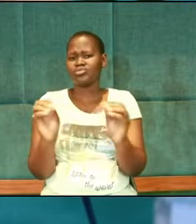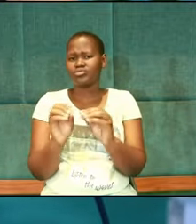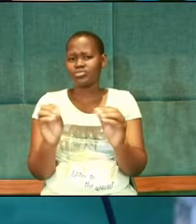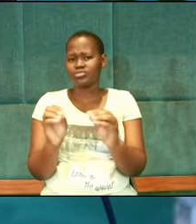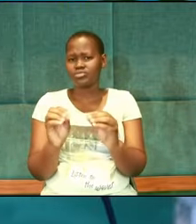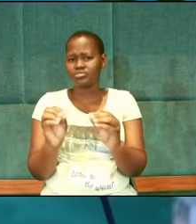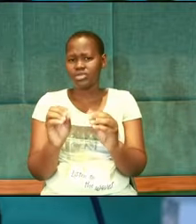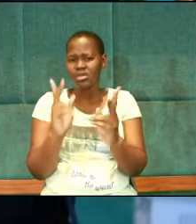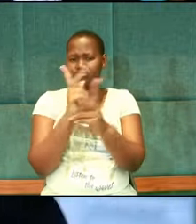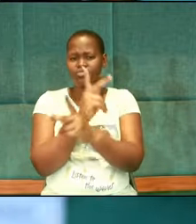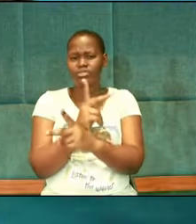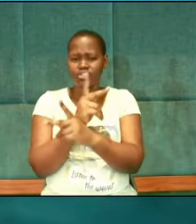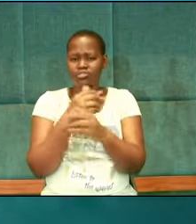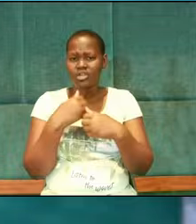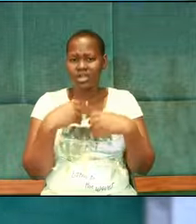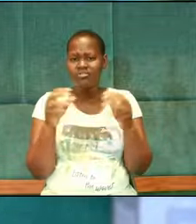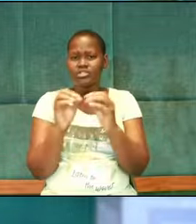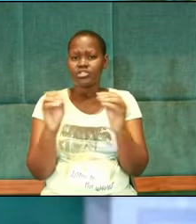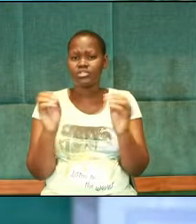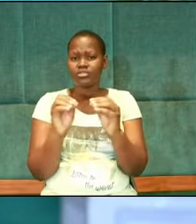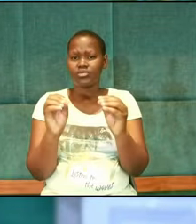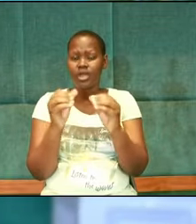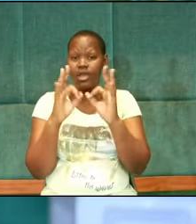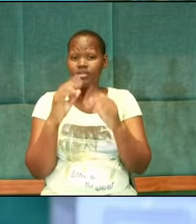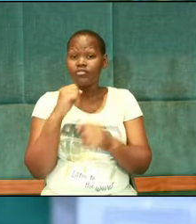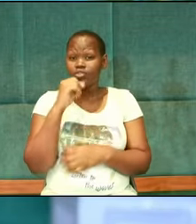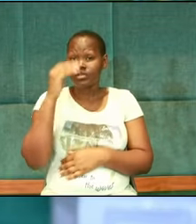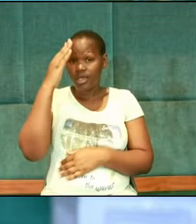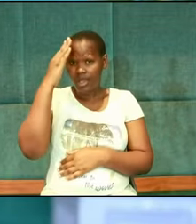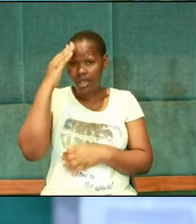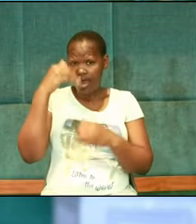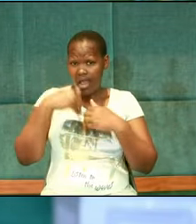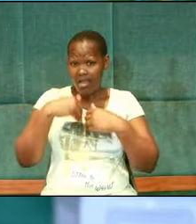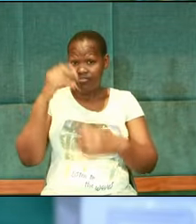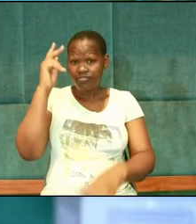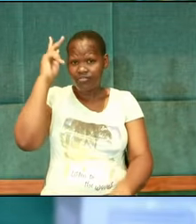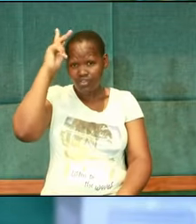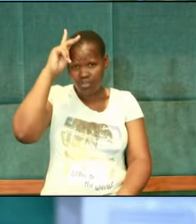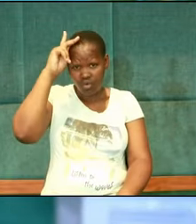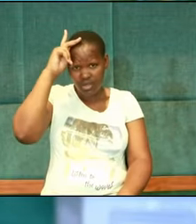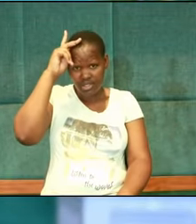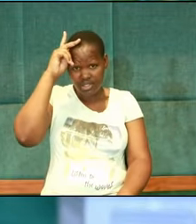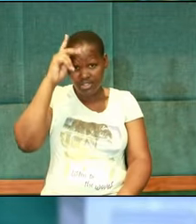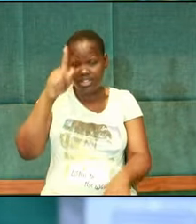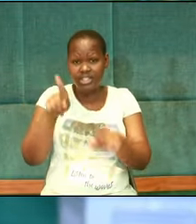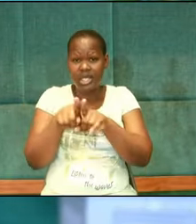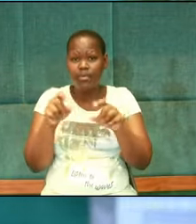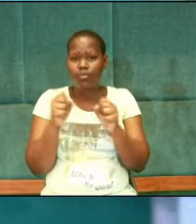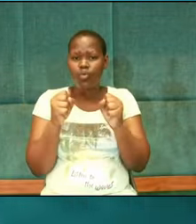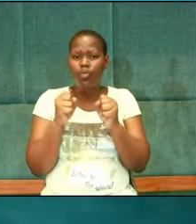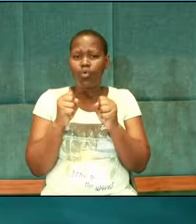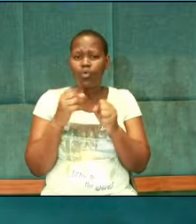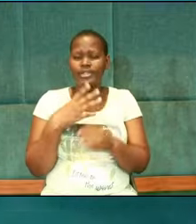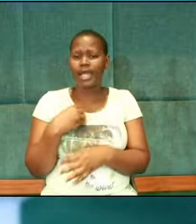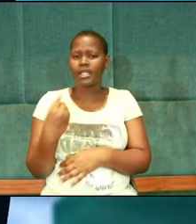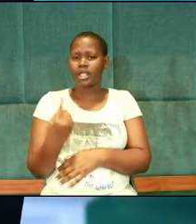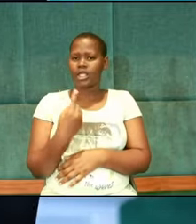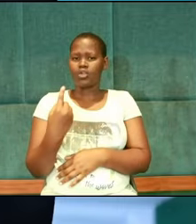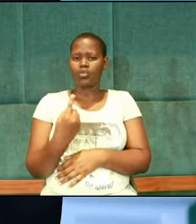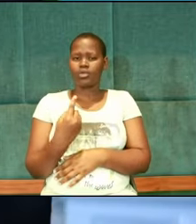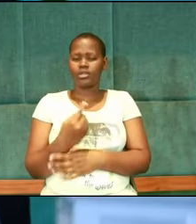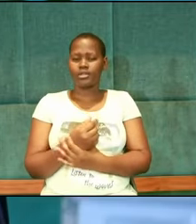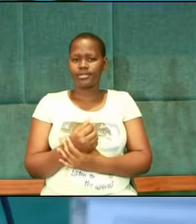without protection? If you do not have knowledge, it's like you are in the cold and you are alone.